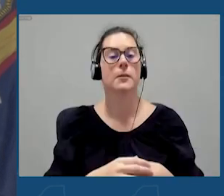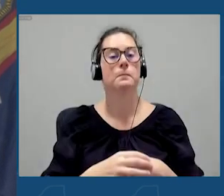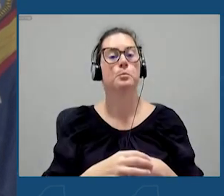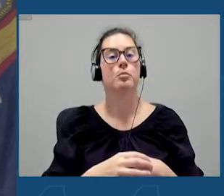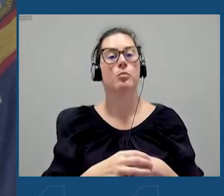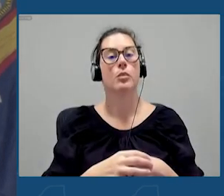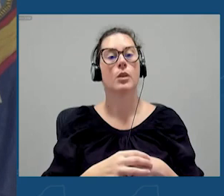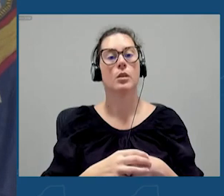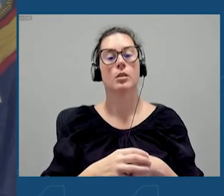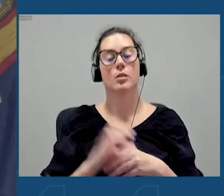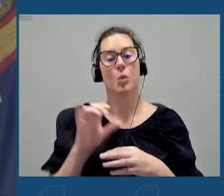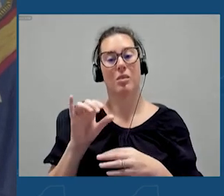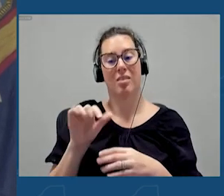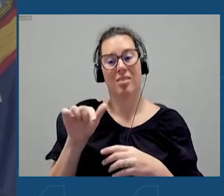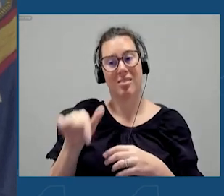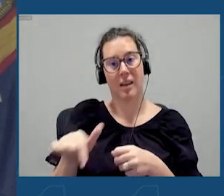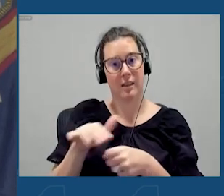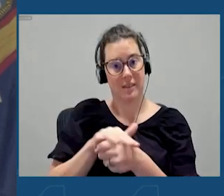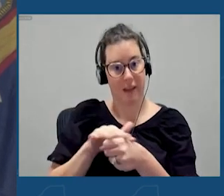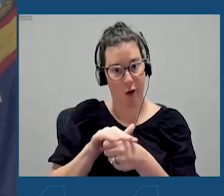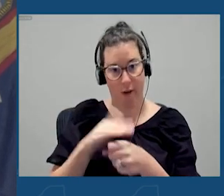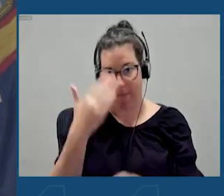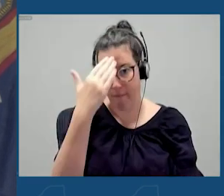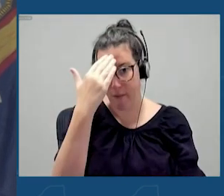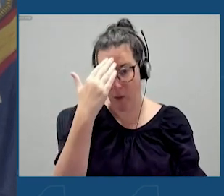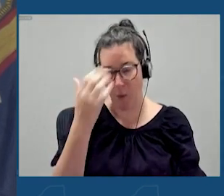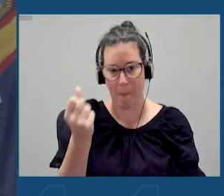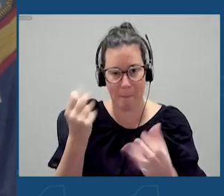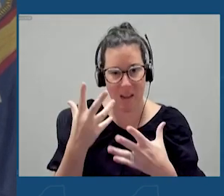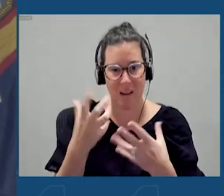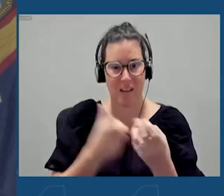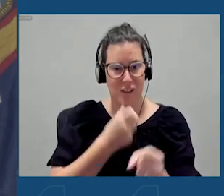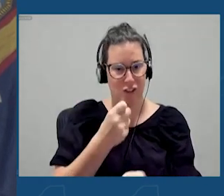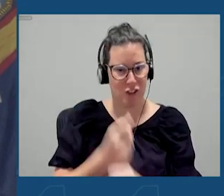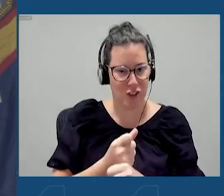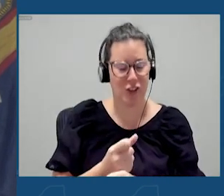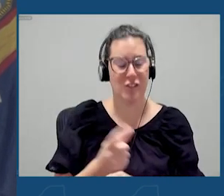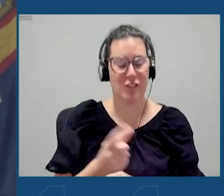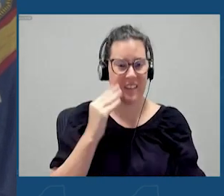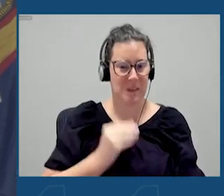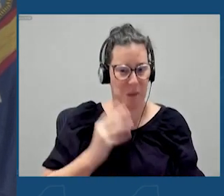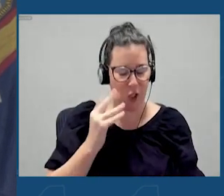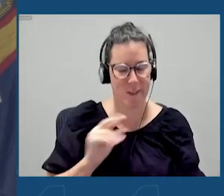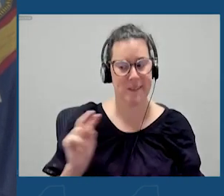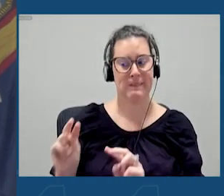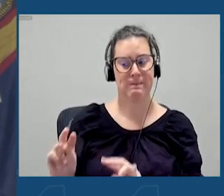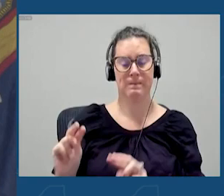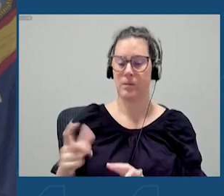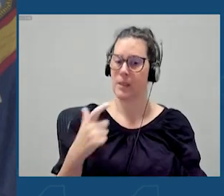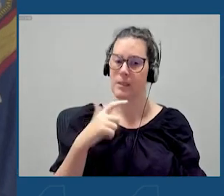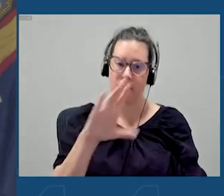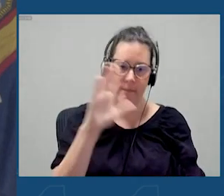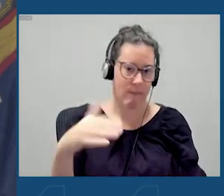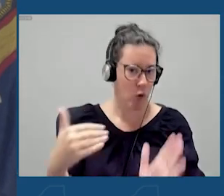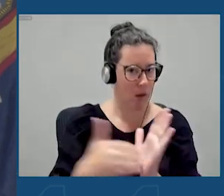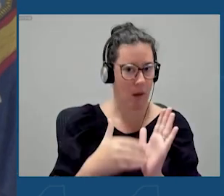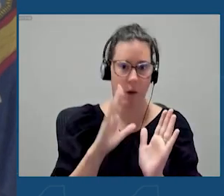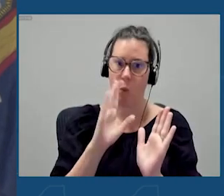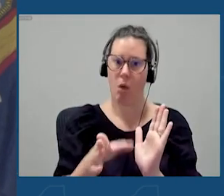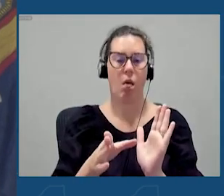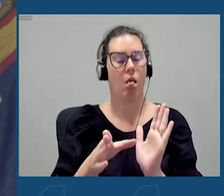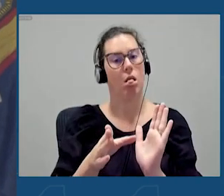of what this area has been through for decades, I said, we're never going back there. Never, ever going